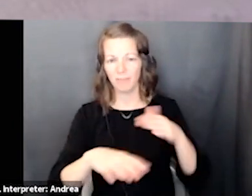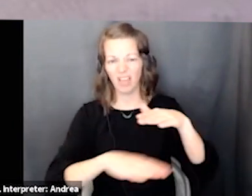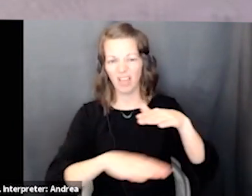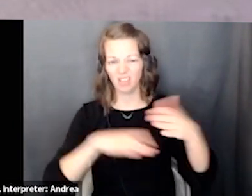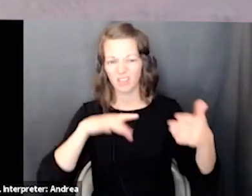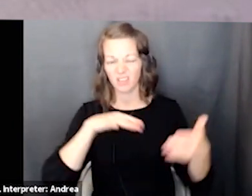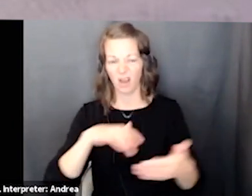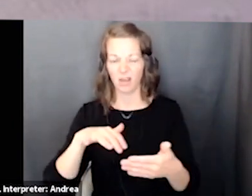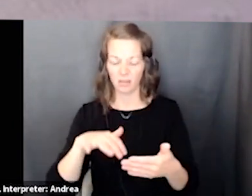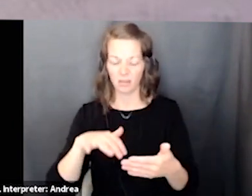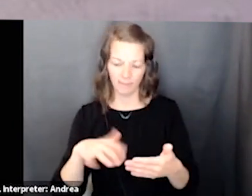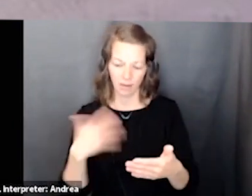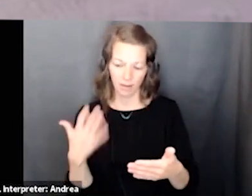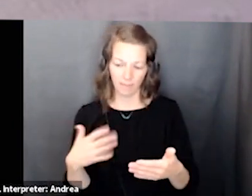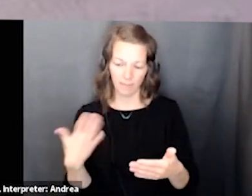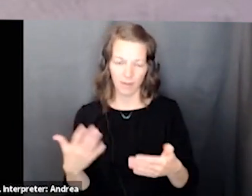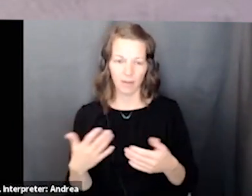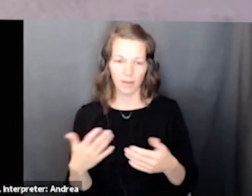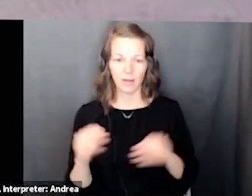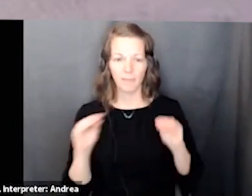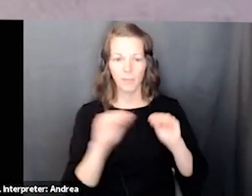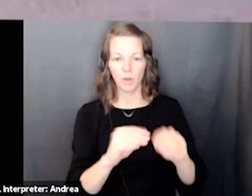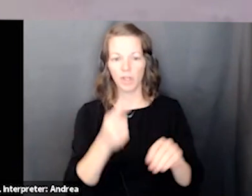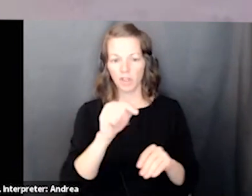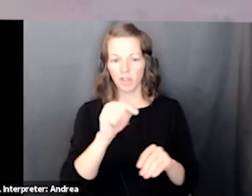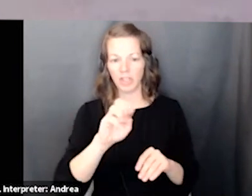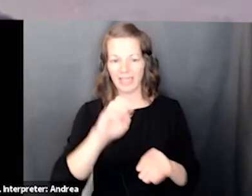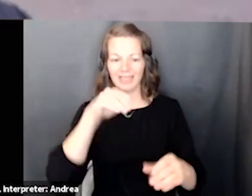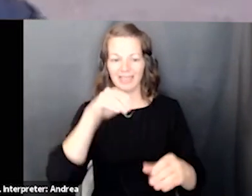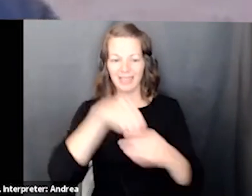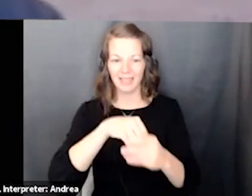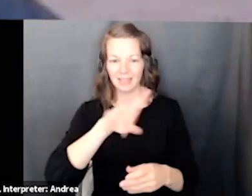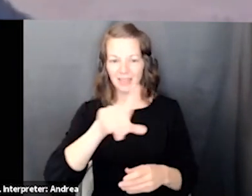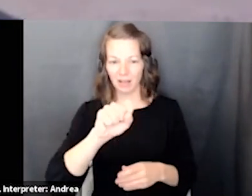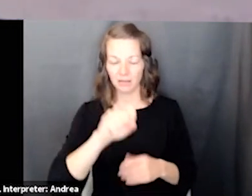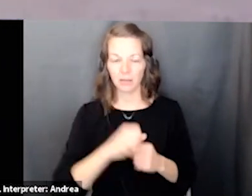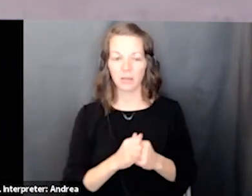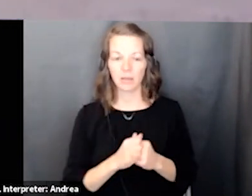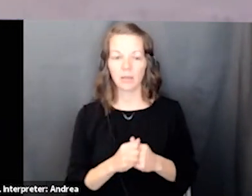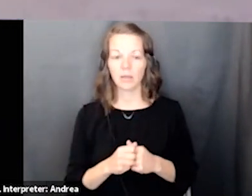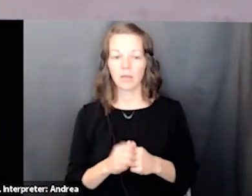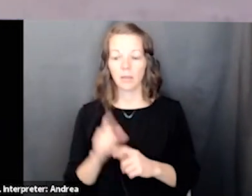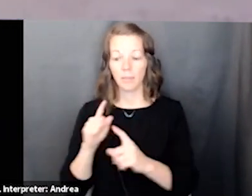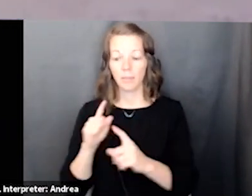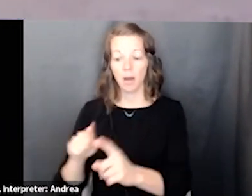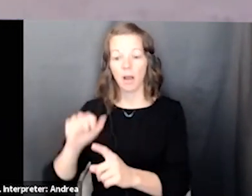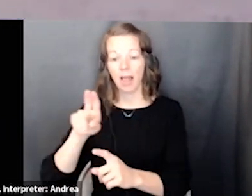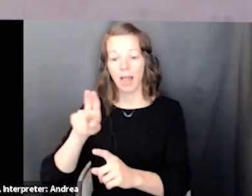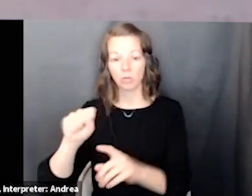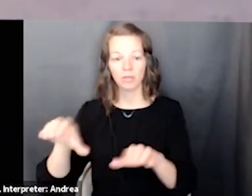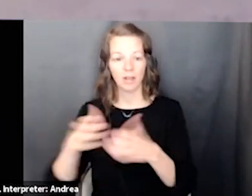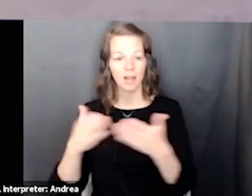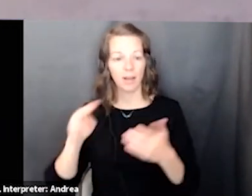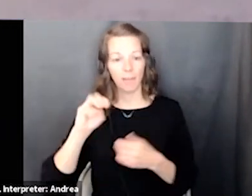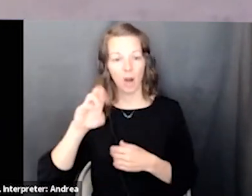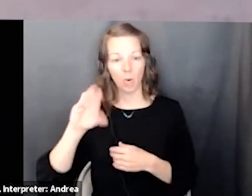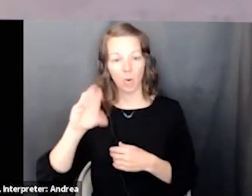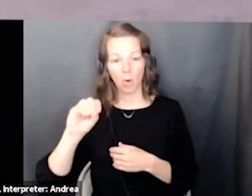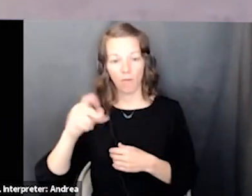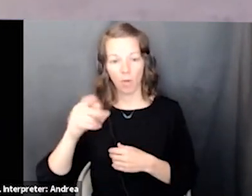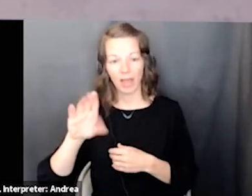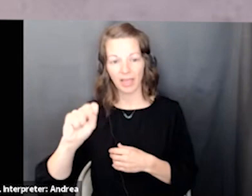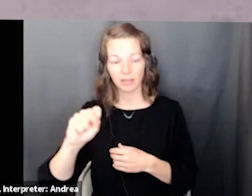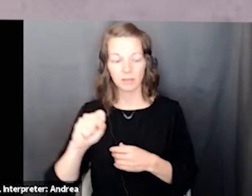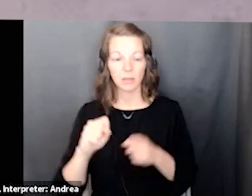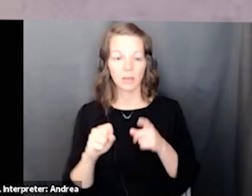studies of inserting genes in cells. But Klaus did a lot of what's called microfluidics, and we had this